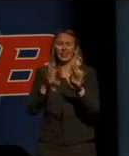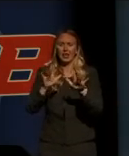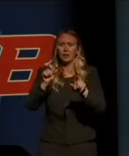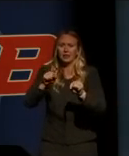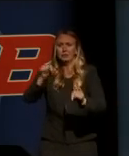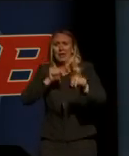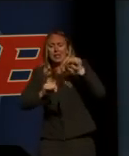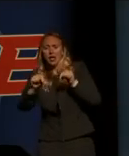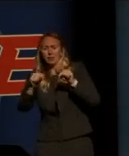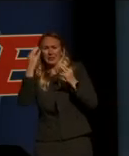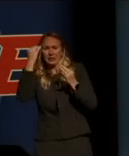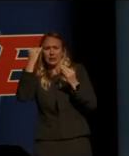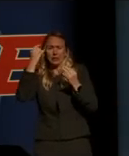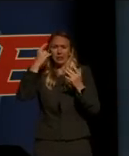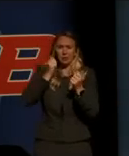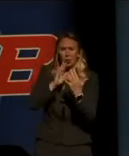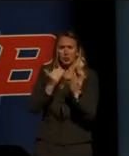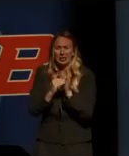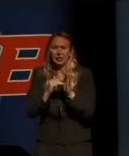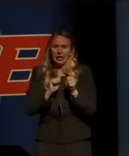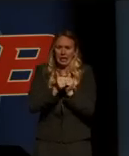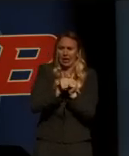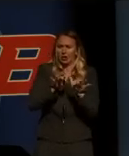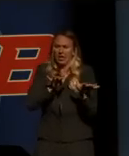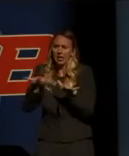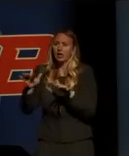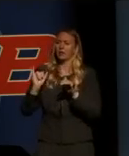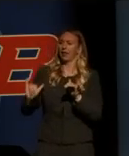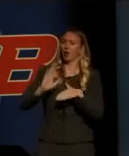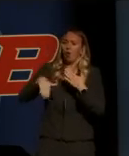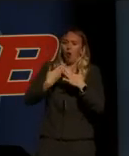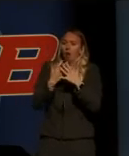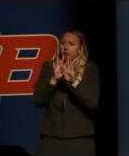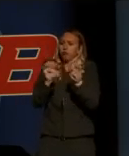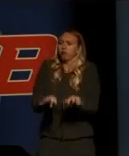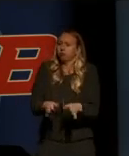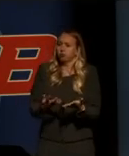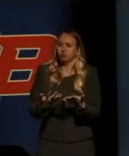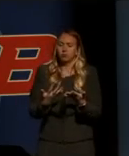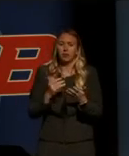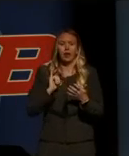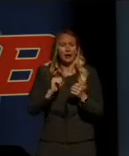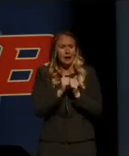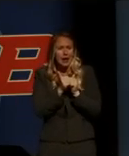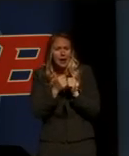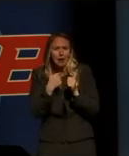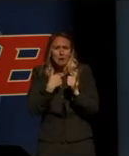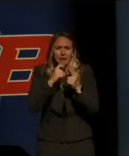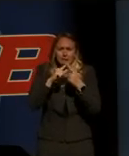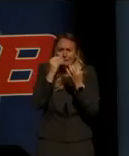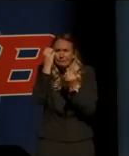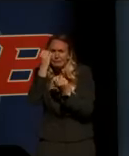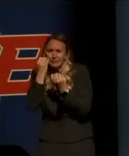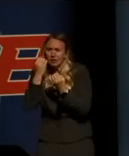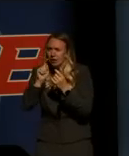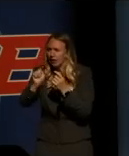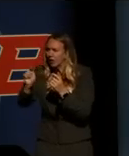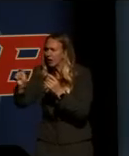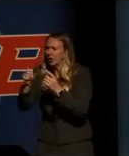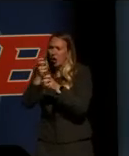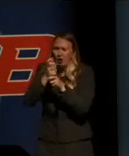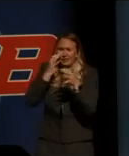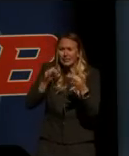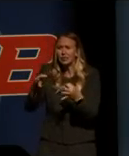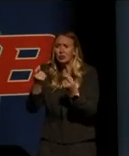again, and how we can drive forward the incredible gifts. There are hard decisions to make, and I am so